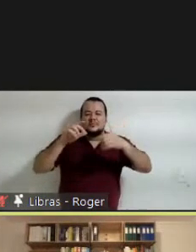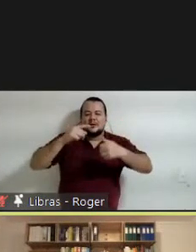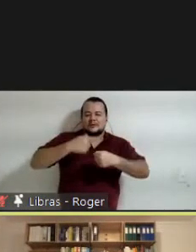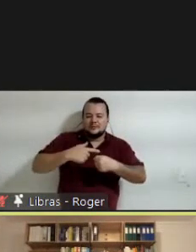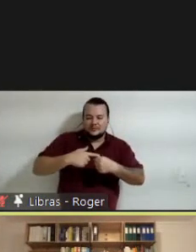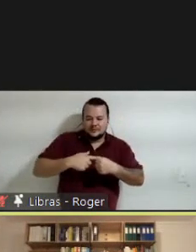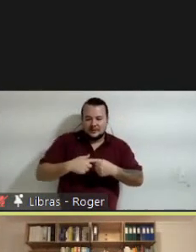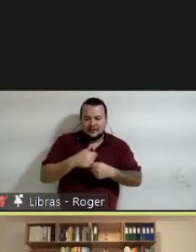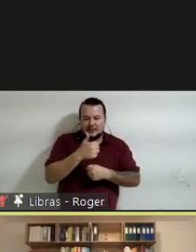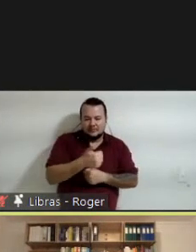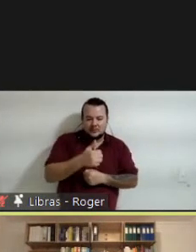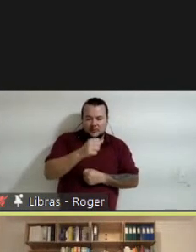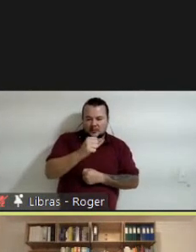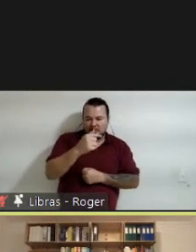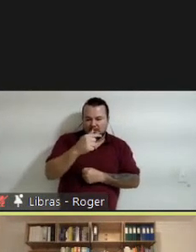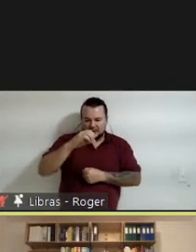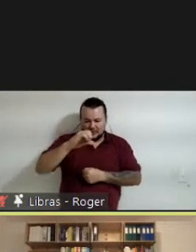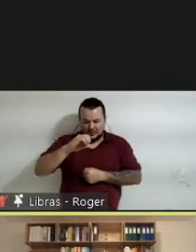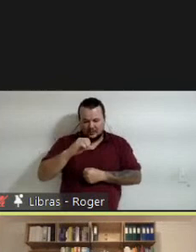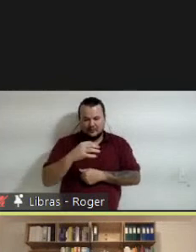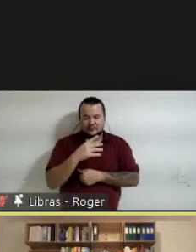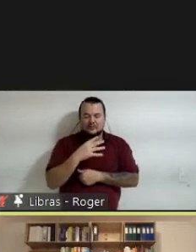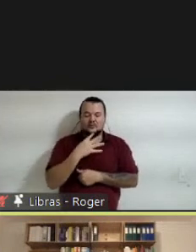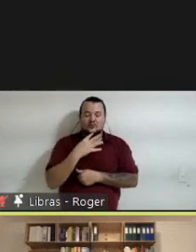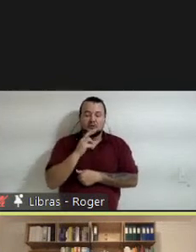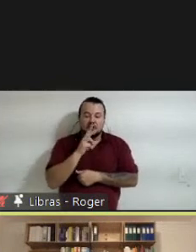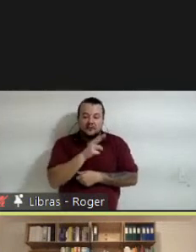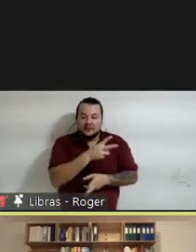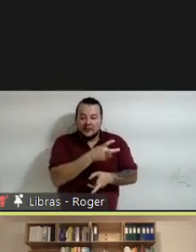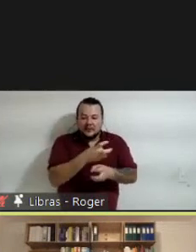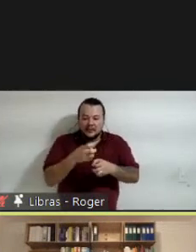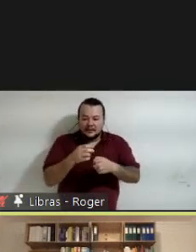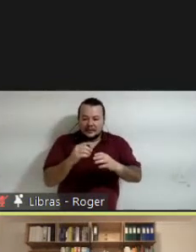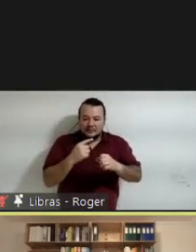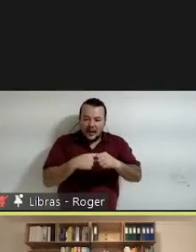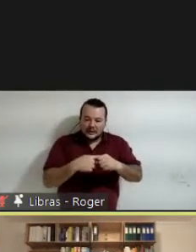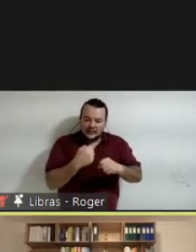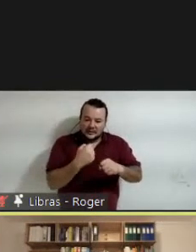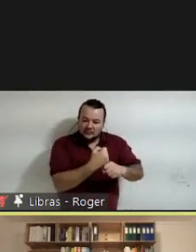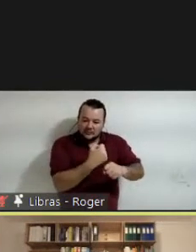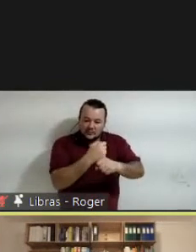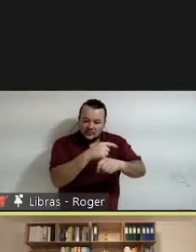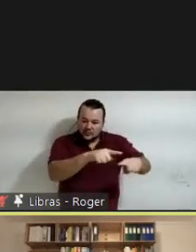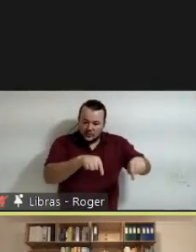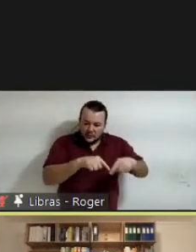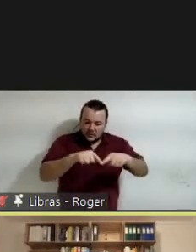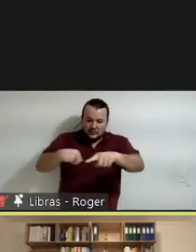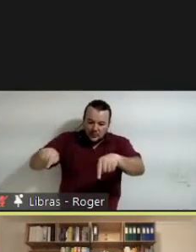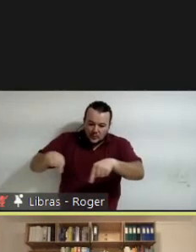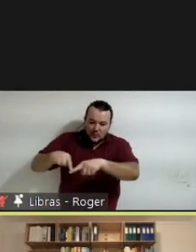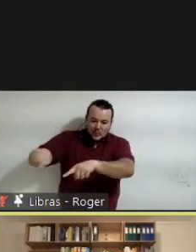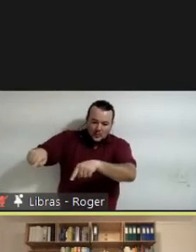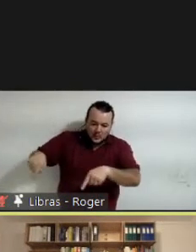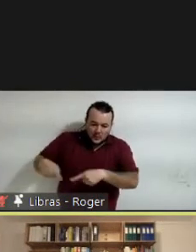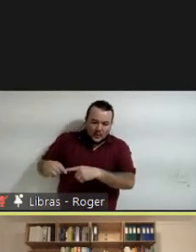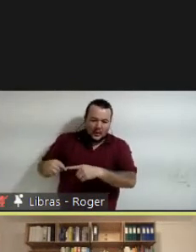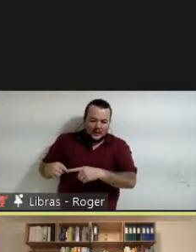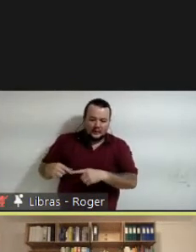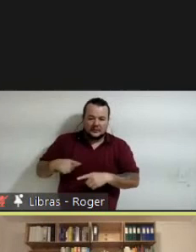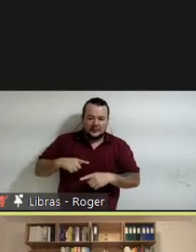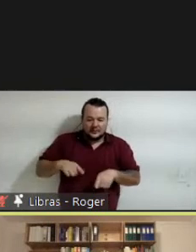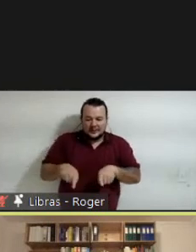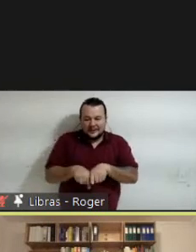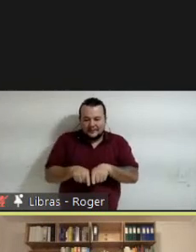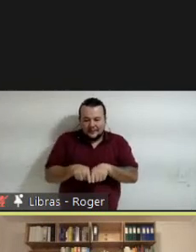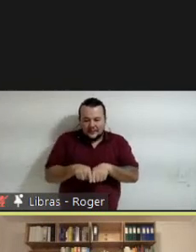A square in the middle, Church Square, which is the area we will be focusing on, with a church built at the center. And this town was